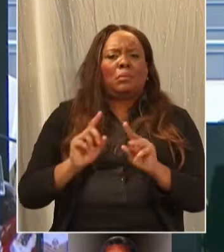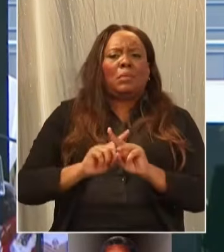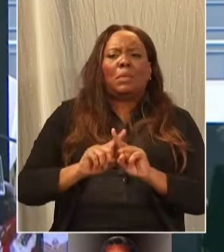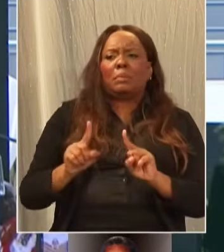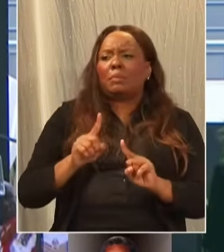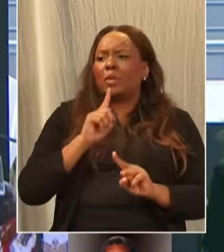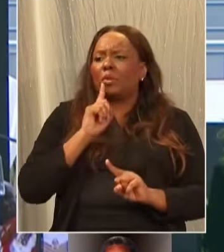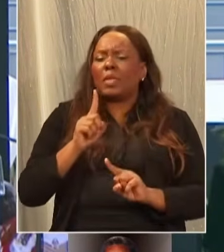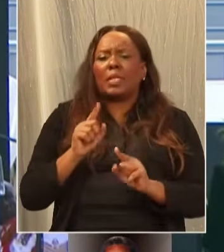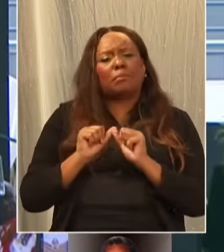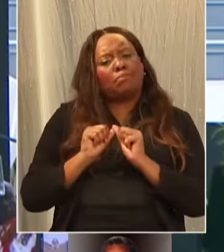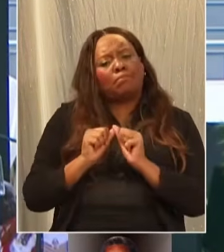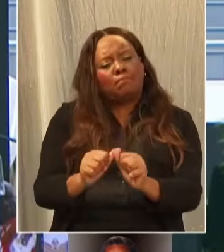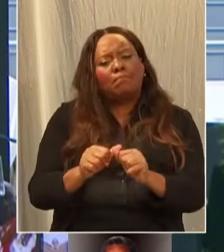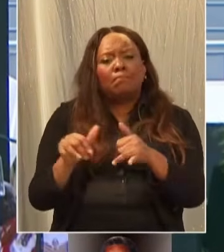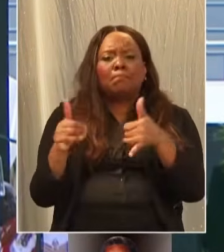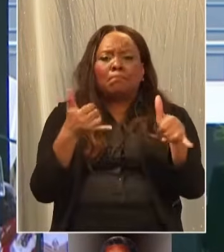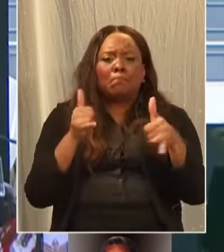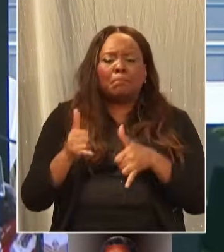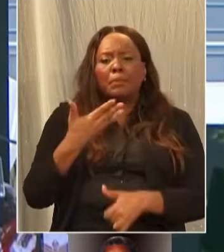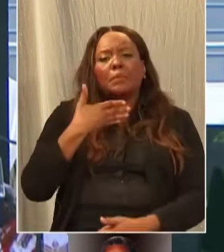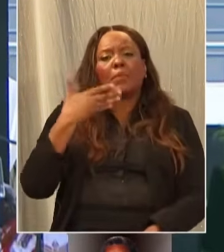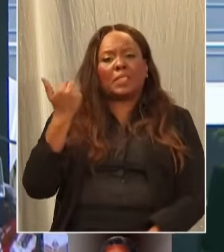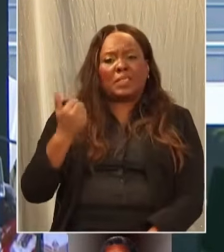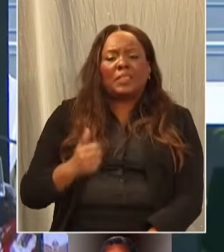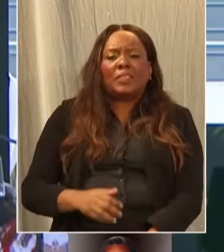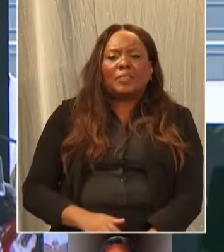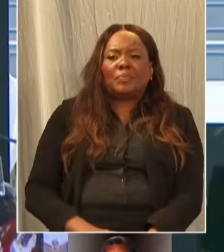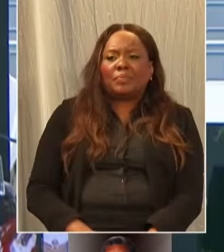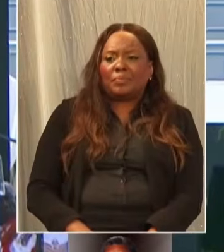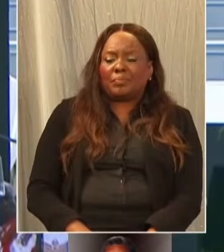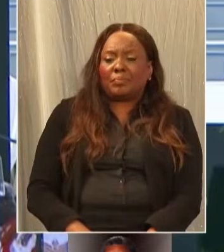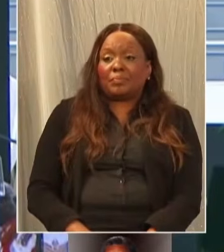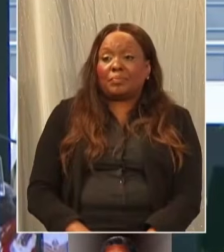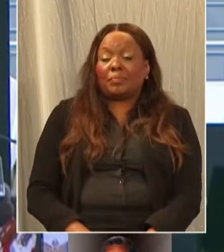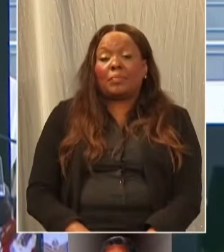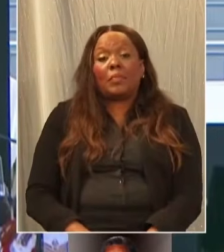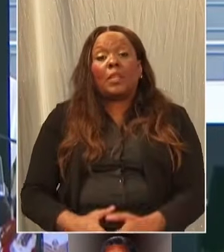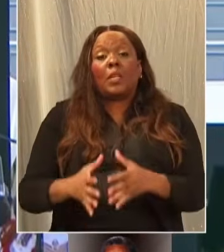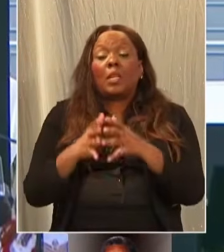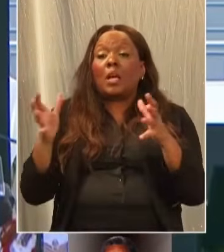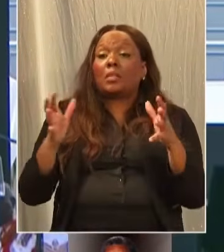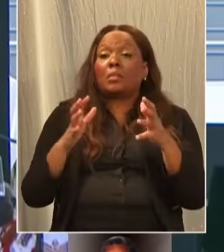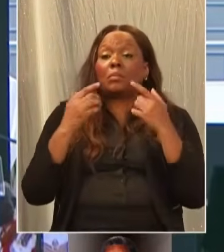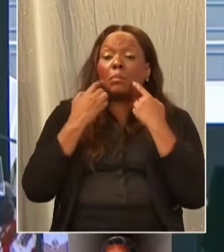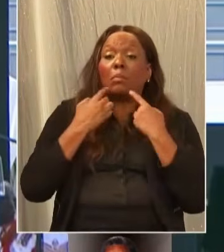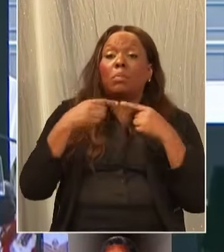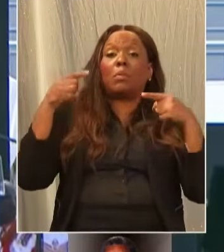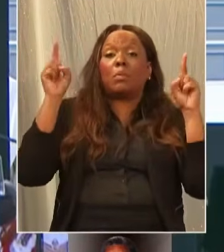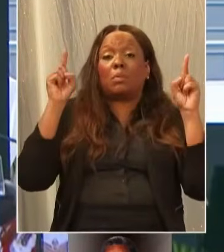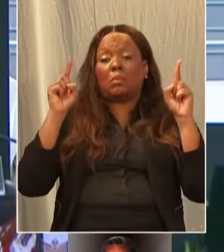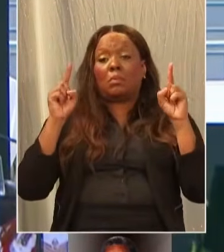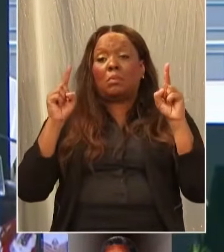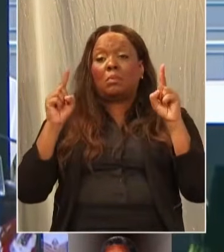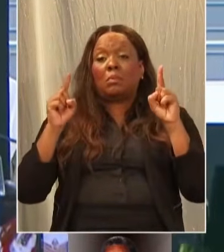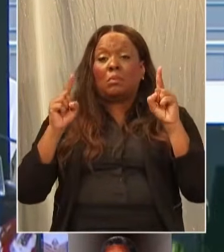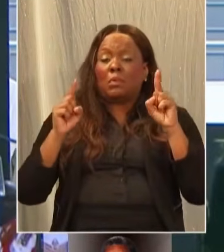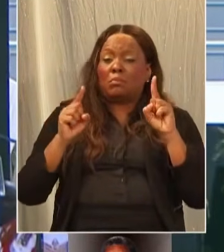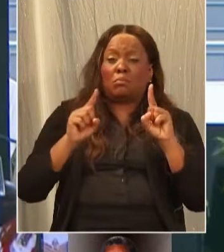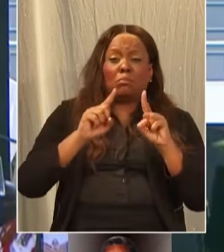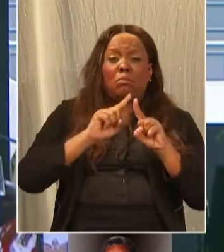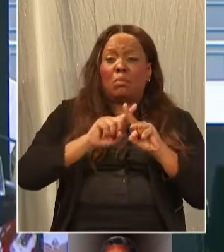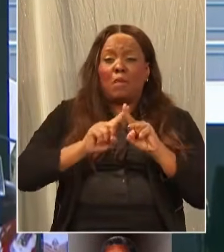are. His extraordinary achievement as a fast bowler, as a left-arm